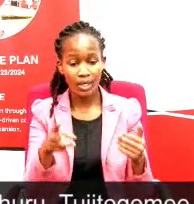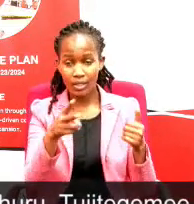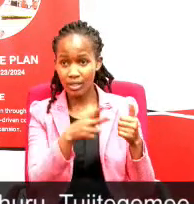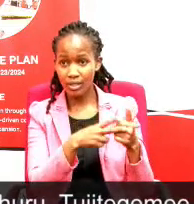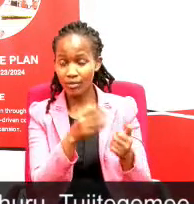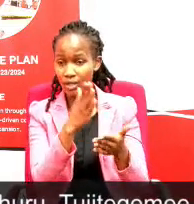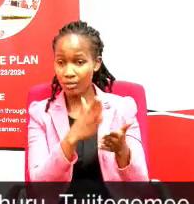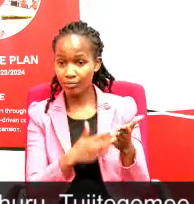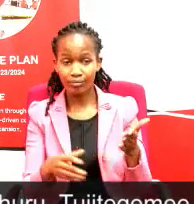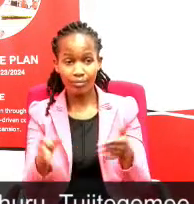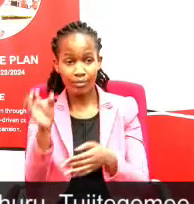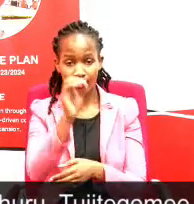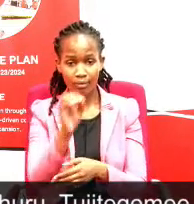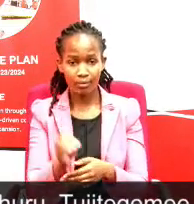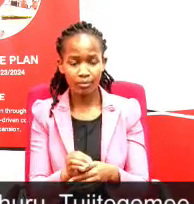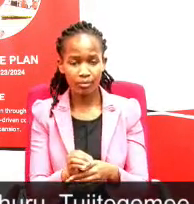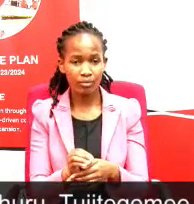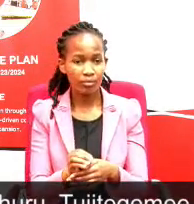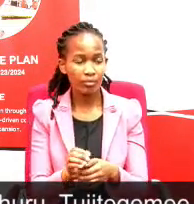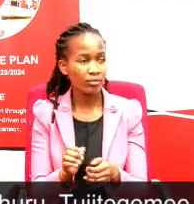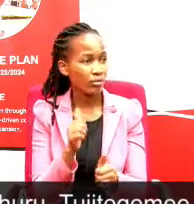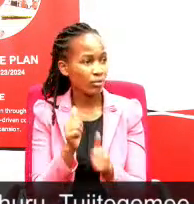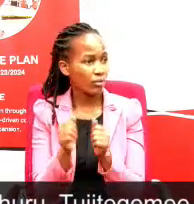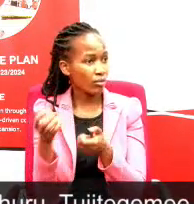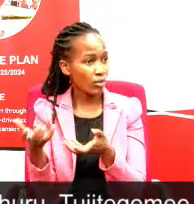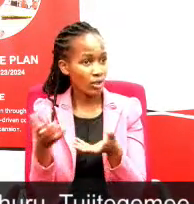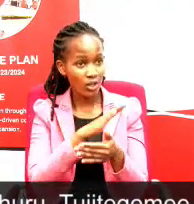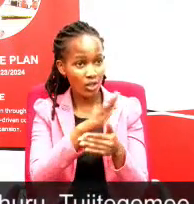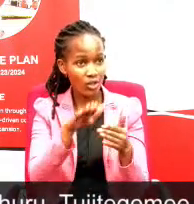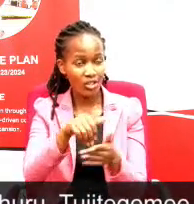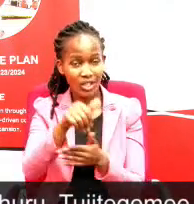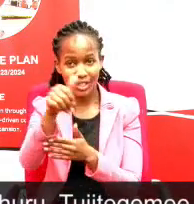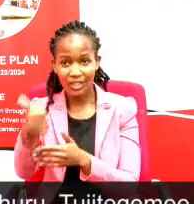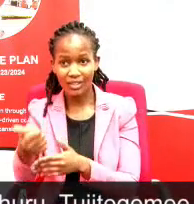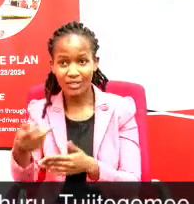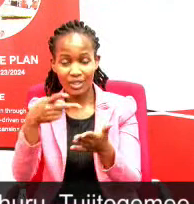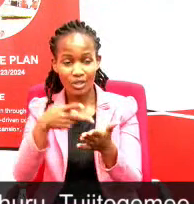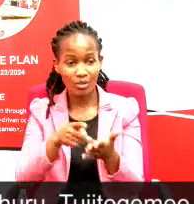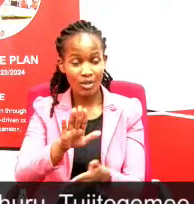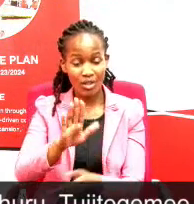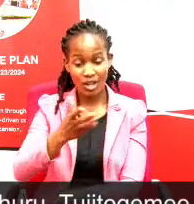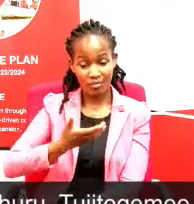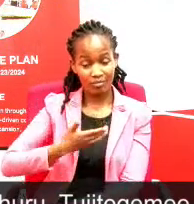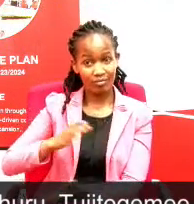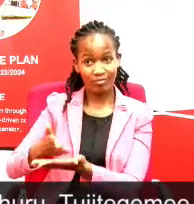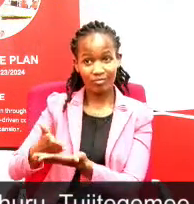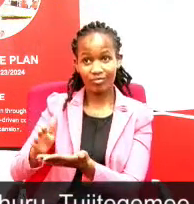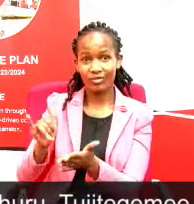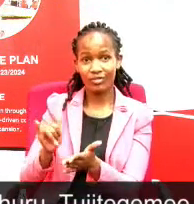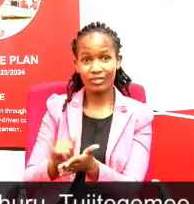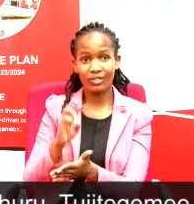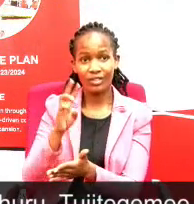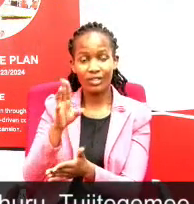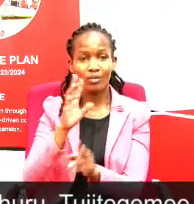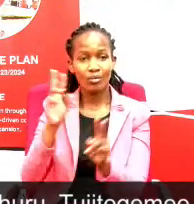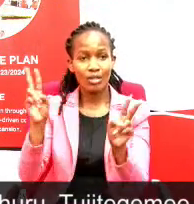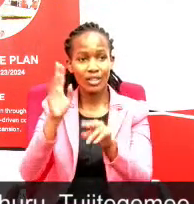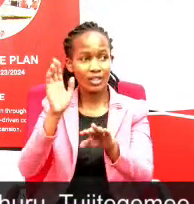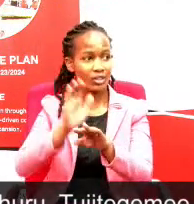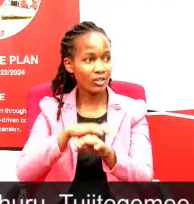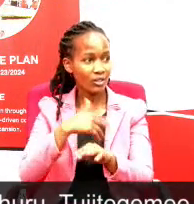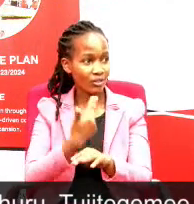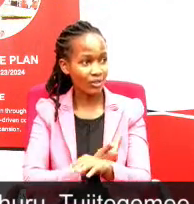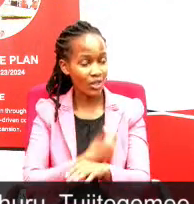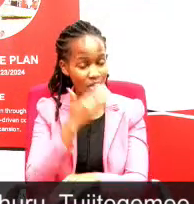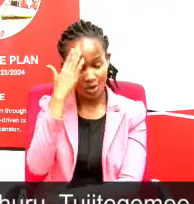taxes rather than 17.5%. If we can bring everybody else to pay their own share, that would be very good for us.